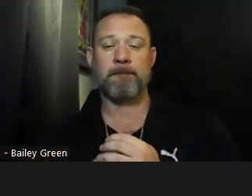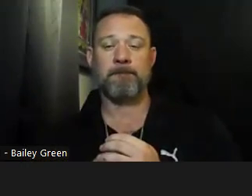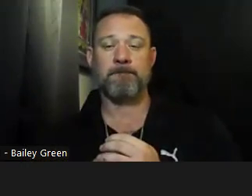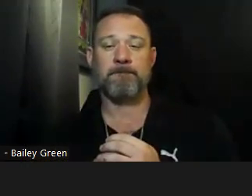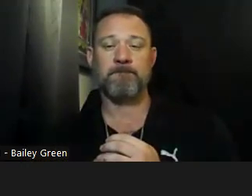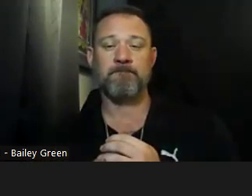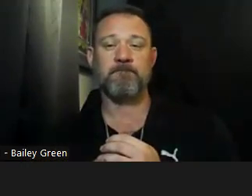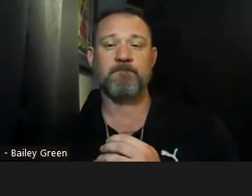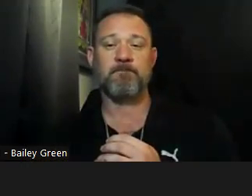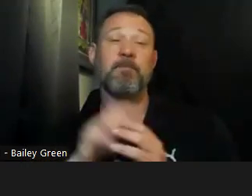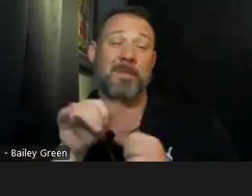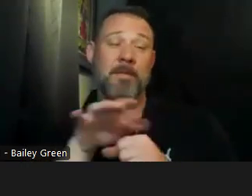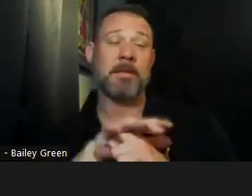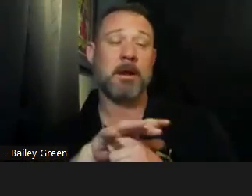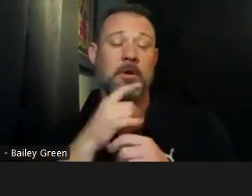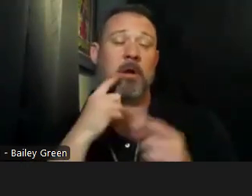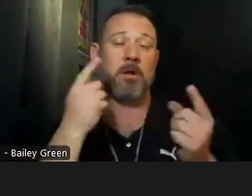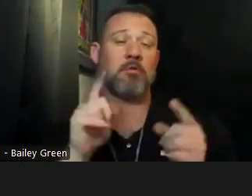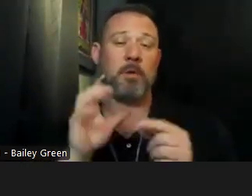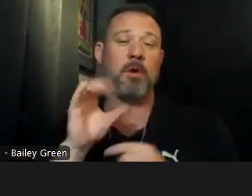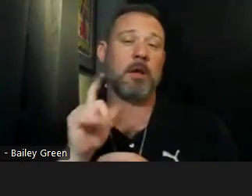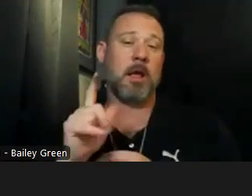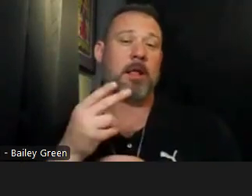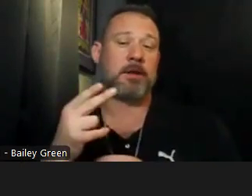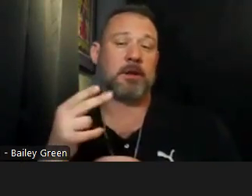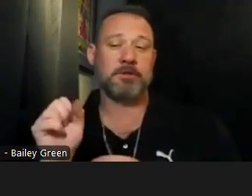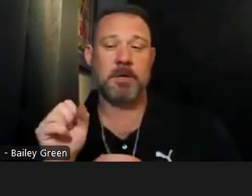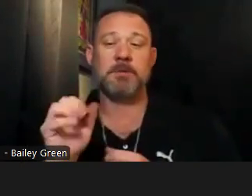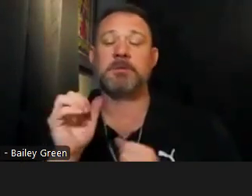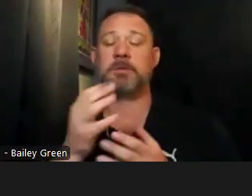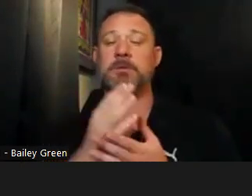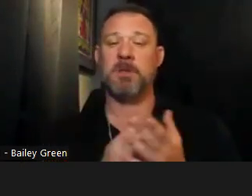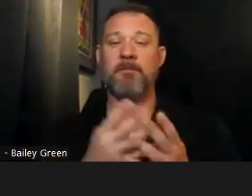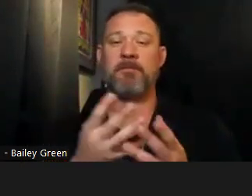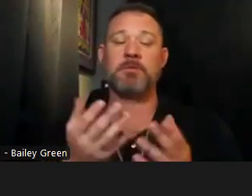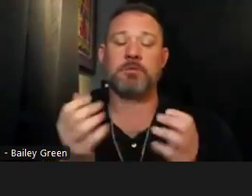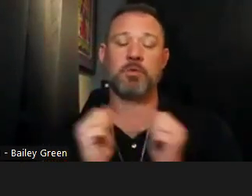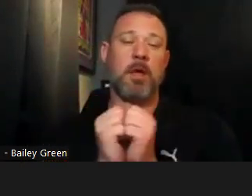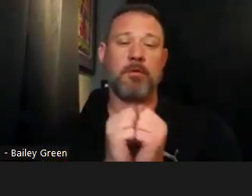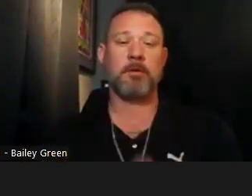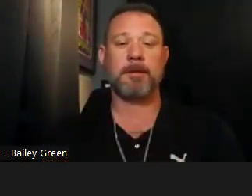I agree, that is an area where Cal HHS could maybe bring some of these entities together.